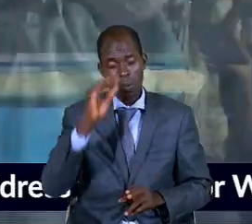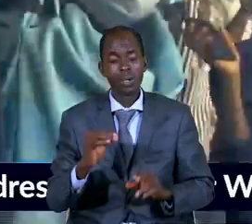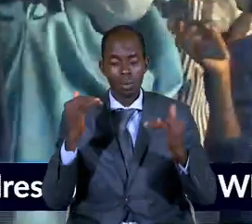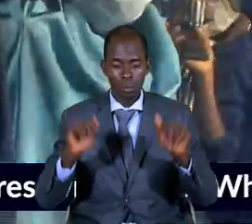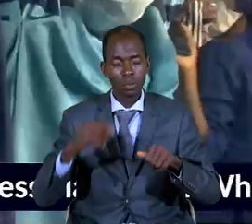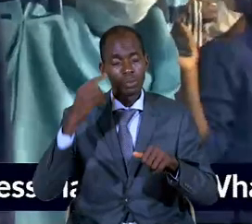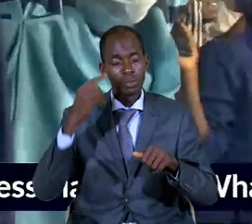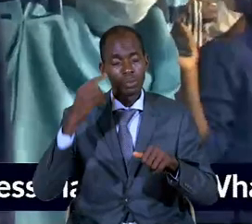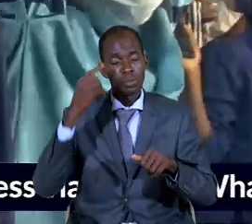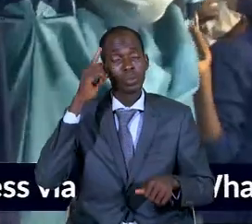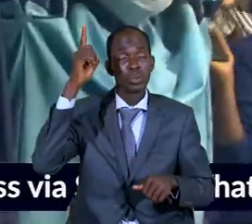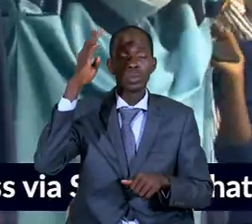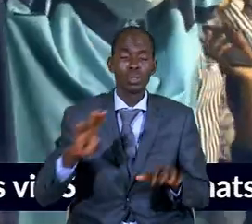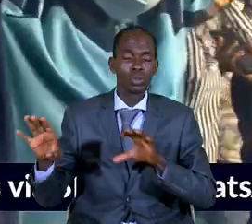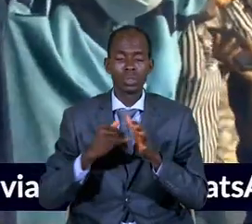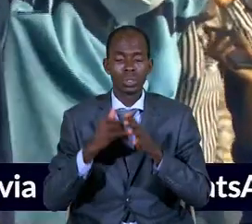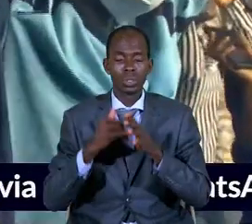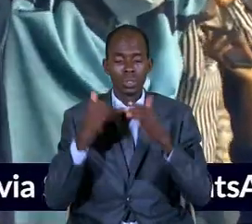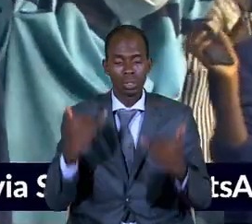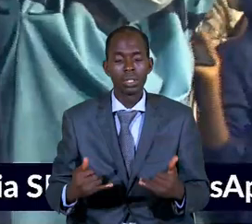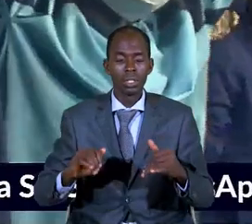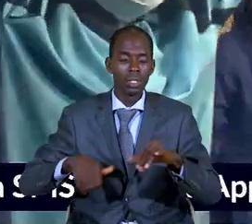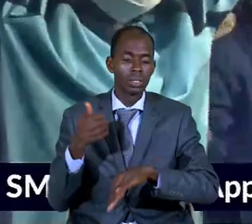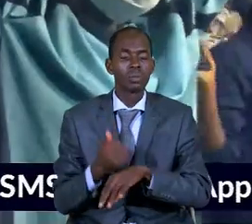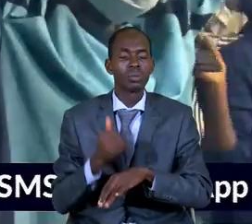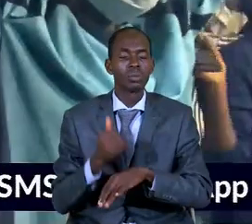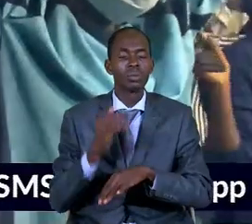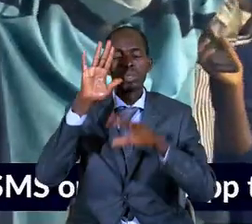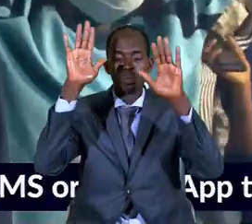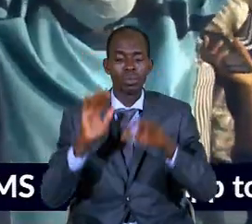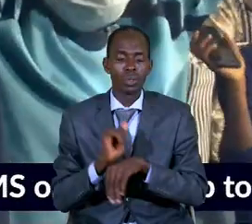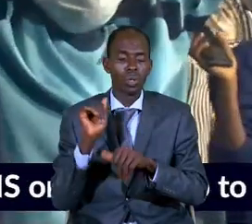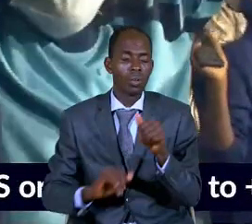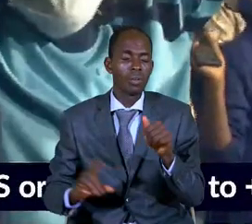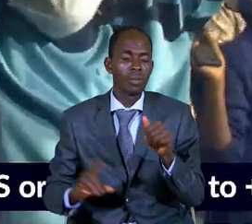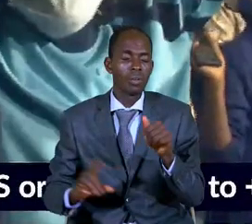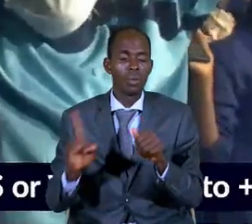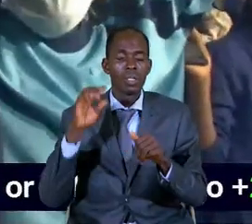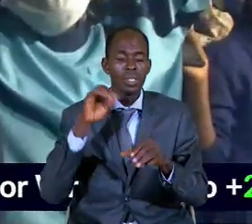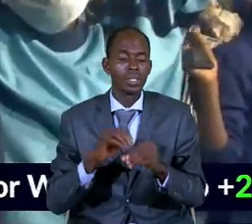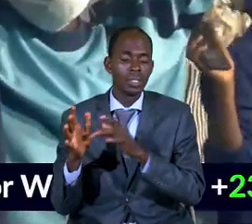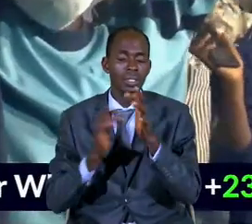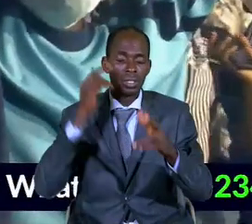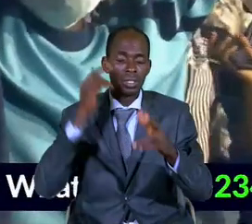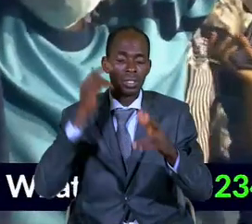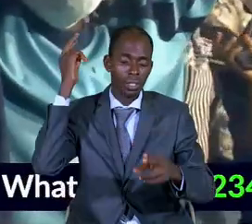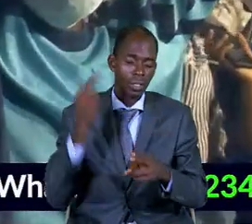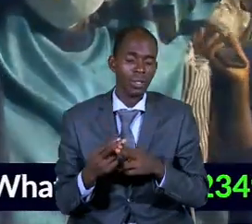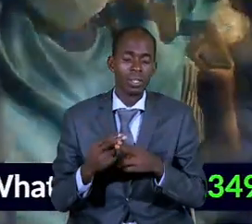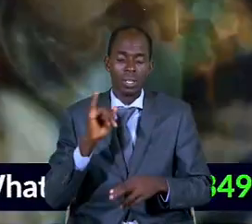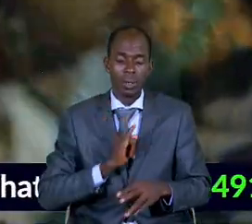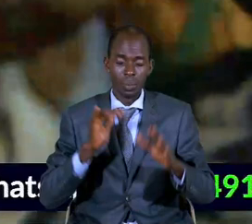Lord. Confirm your miracle everywhere. In Jesus' name